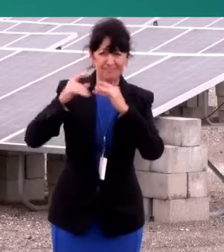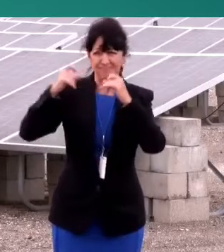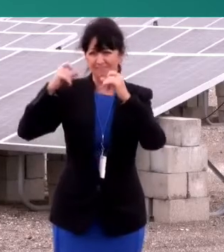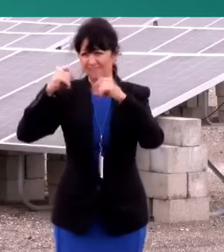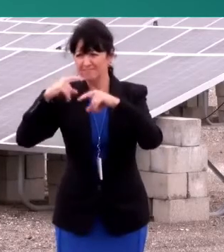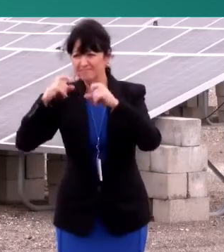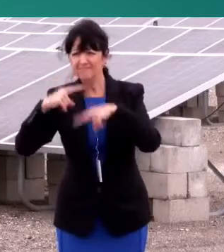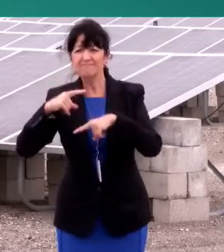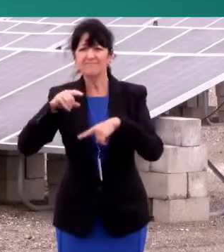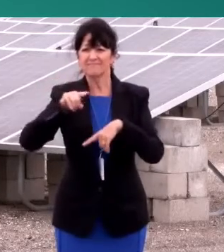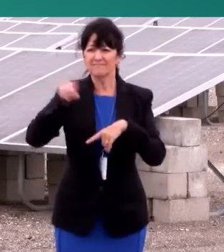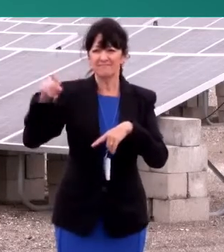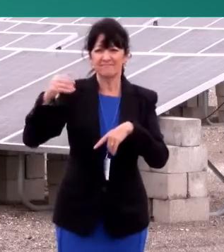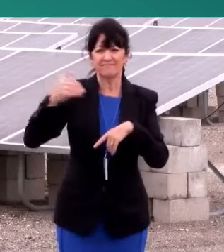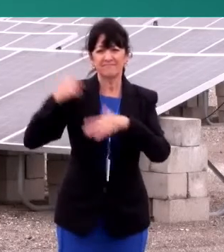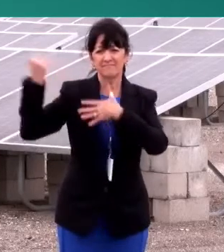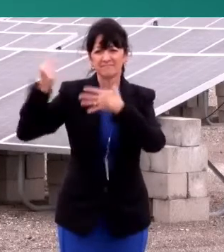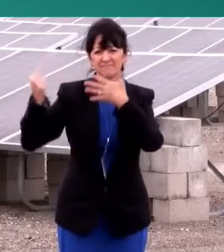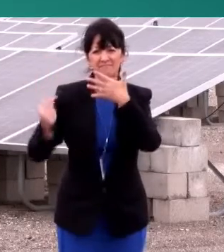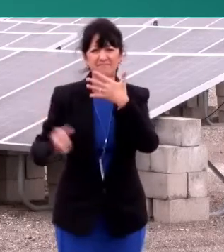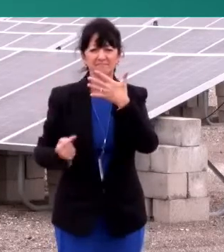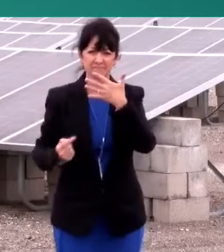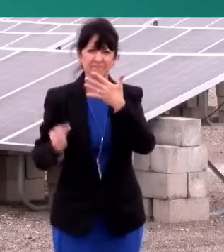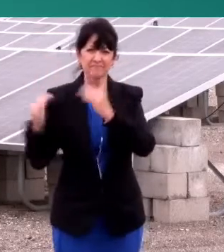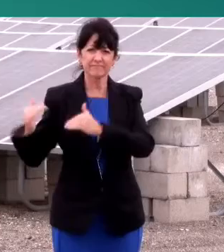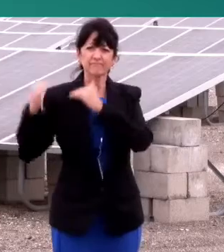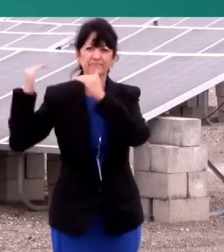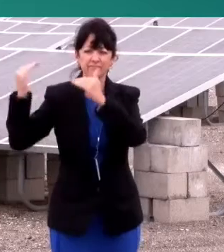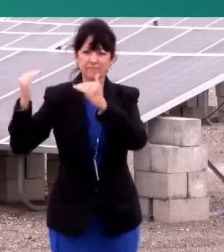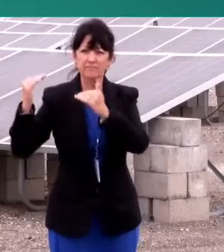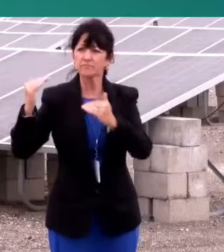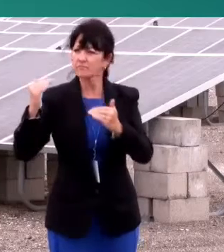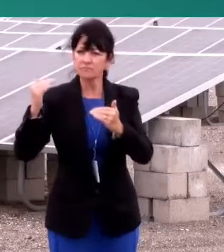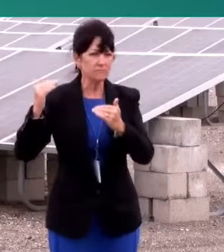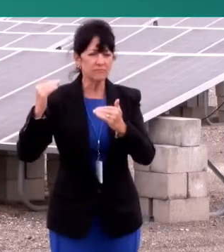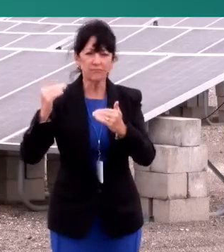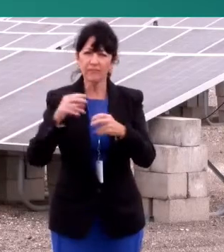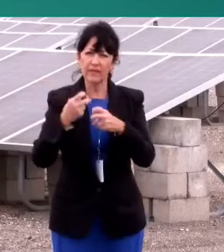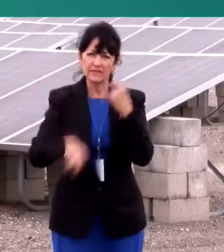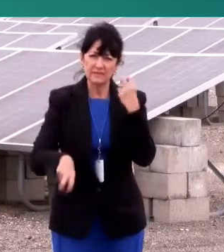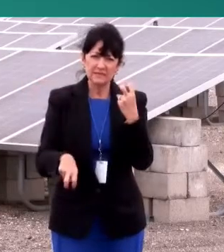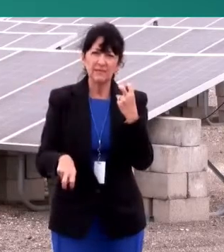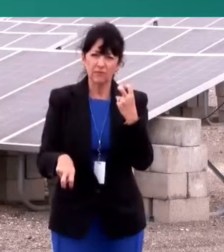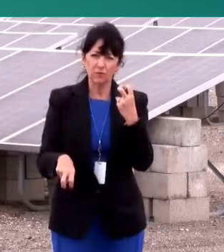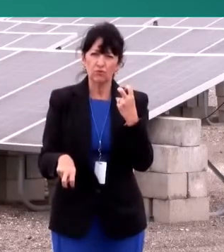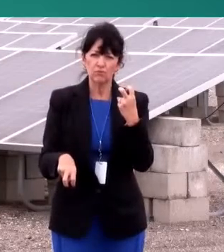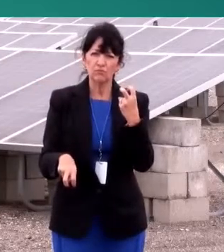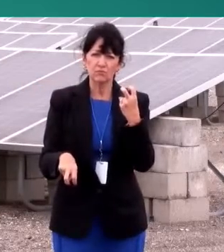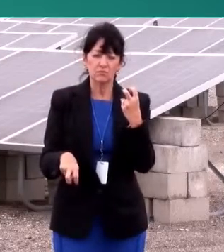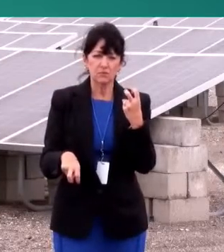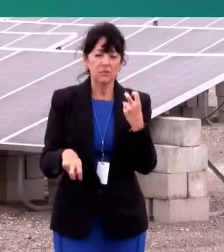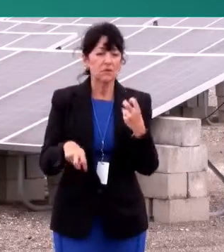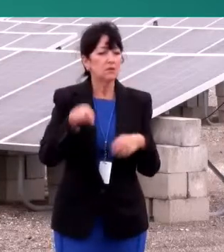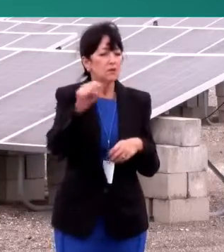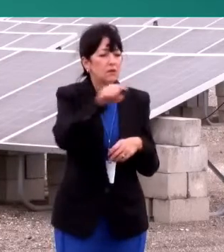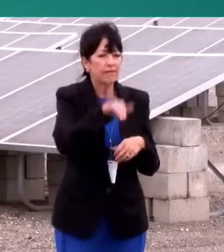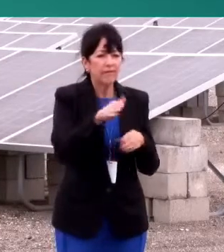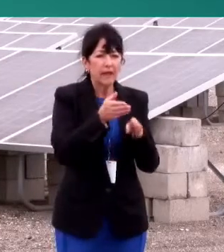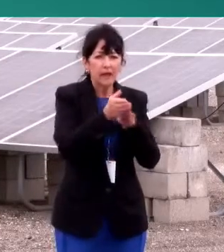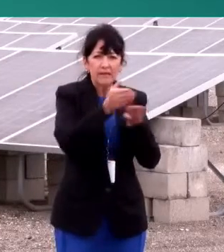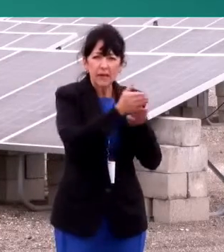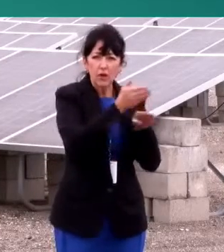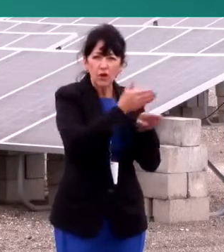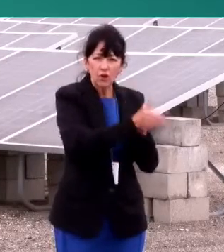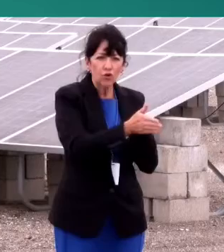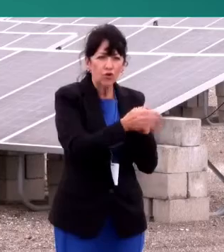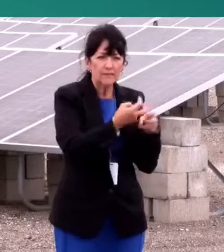and can easily be reached. We're getting it to those who are it's very difficult to get to, that it's very difficult to help,